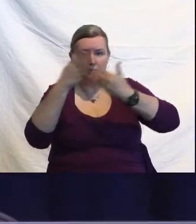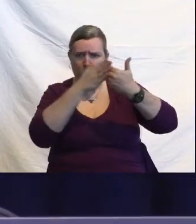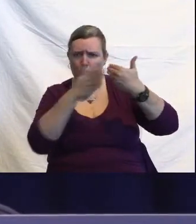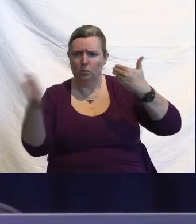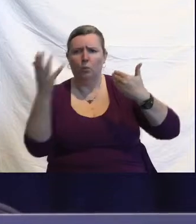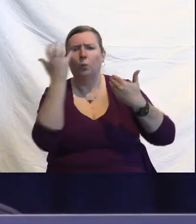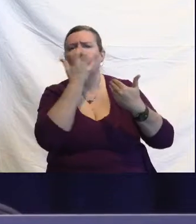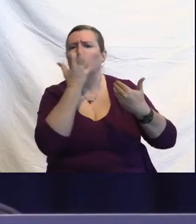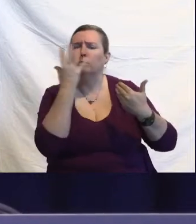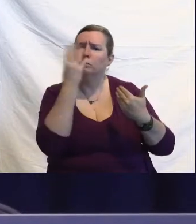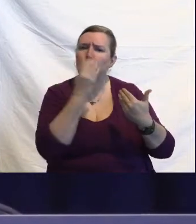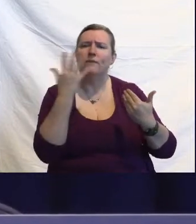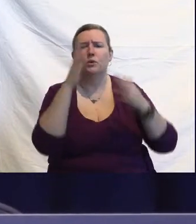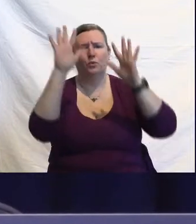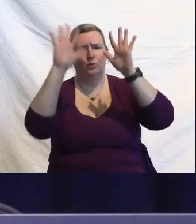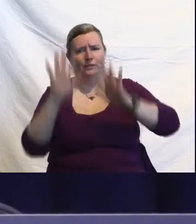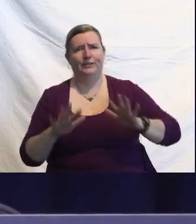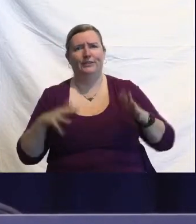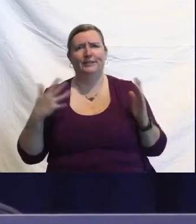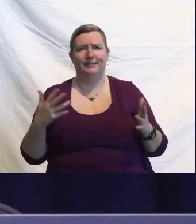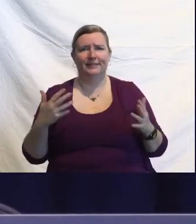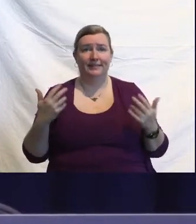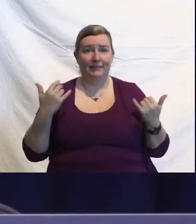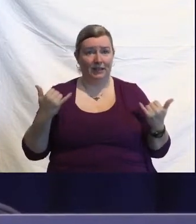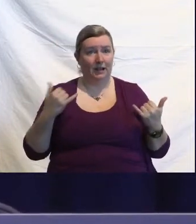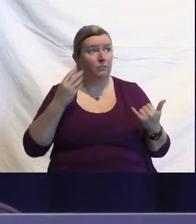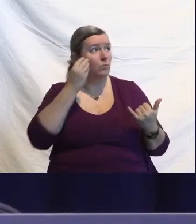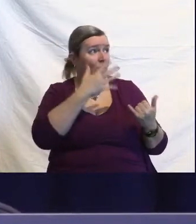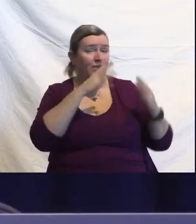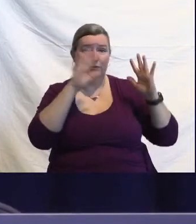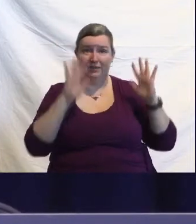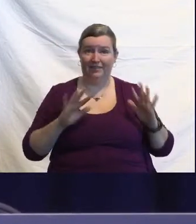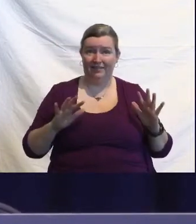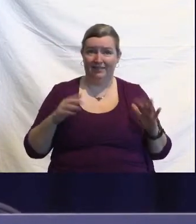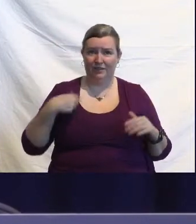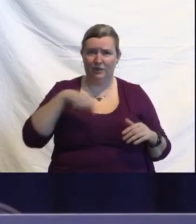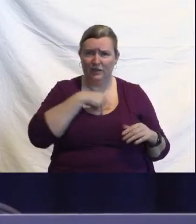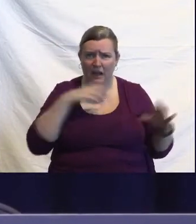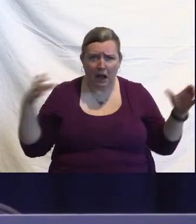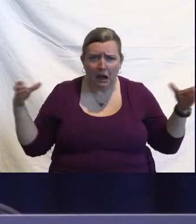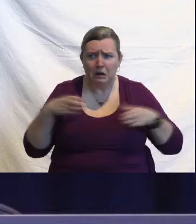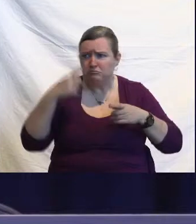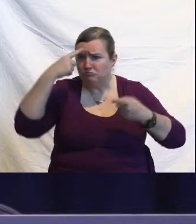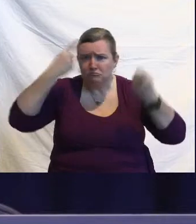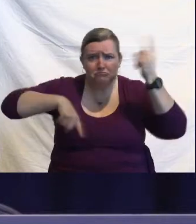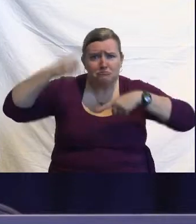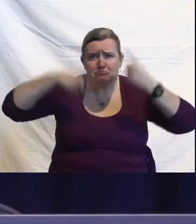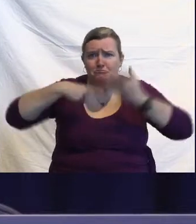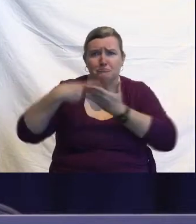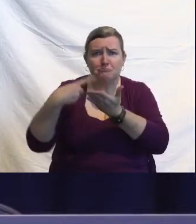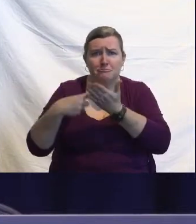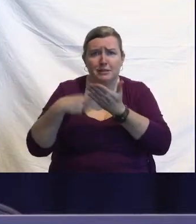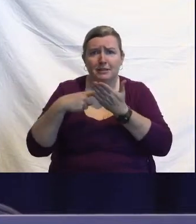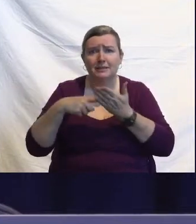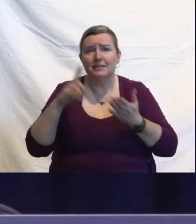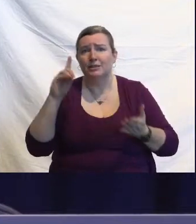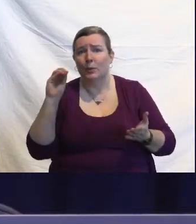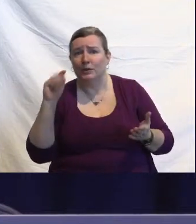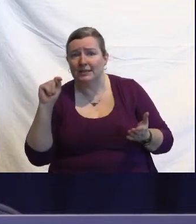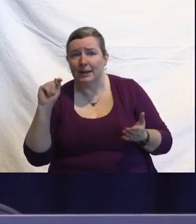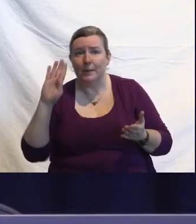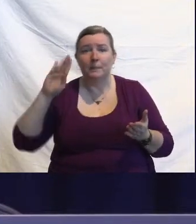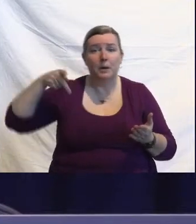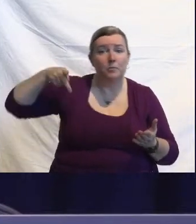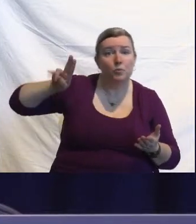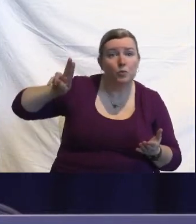the governor said, during days like today is when we get with our primary partners, Department of Transportation, Board of Public Utilities, Department